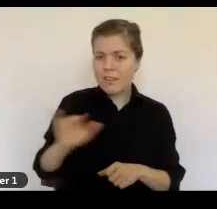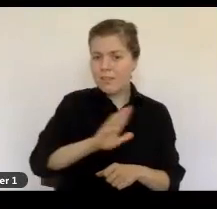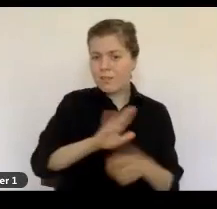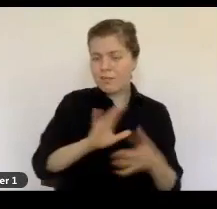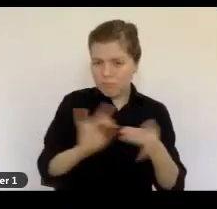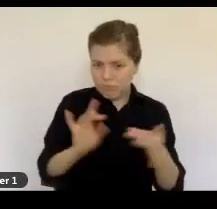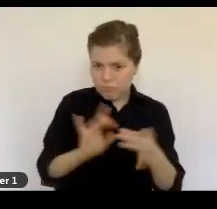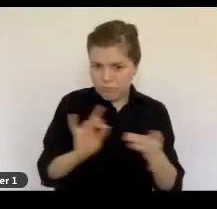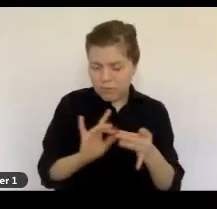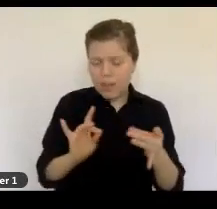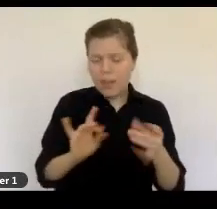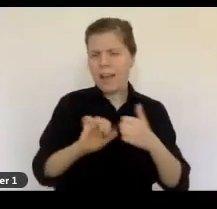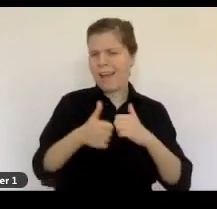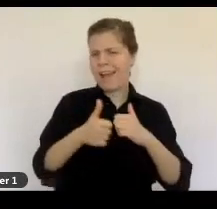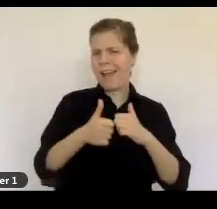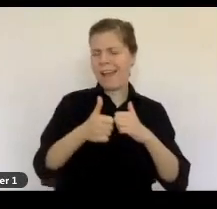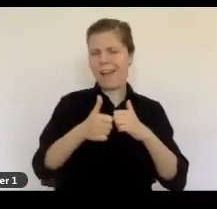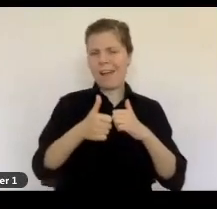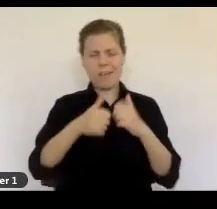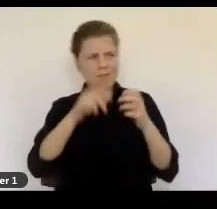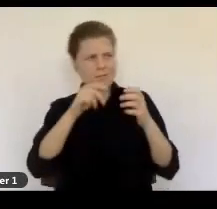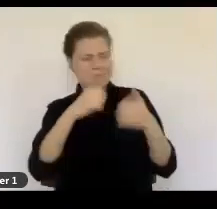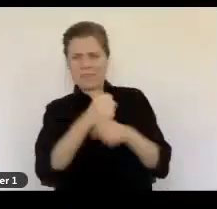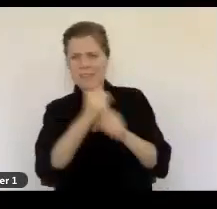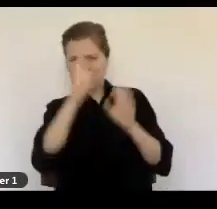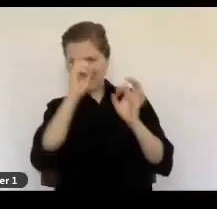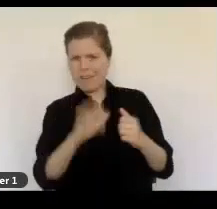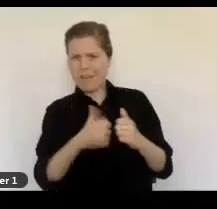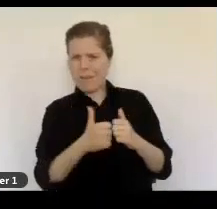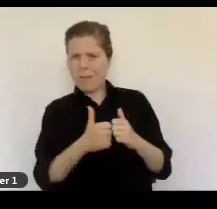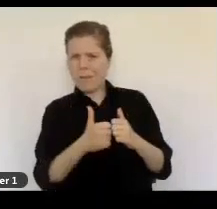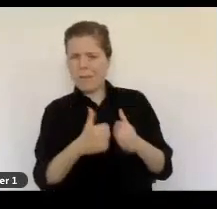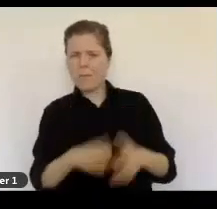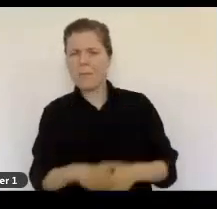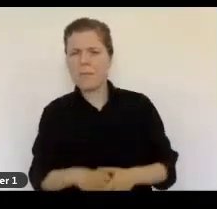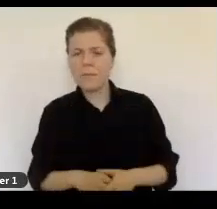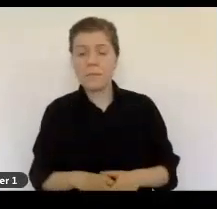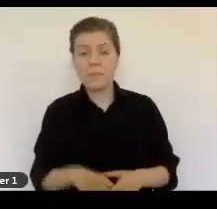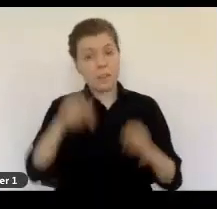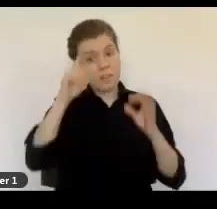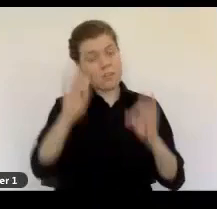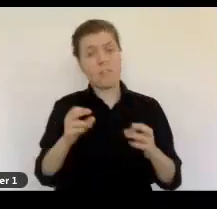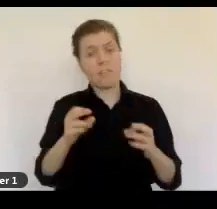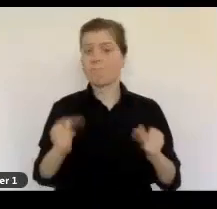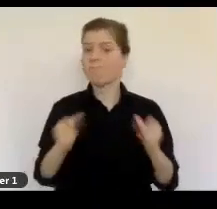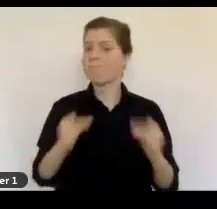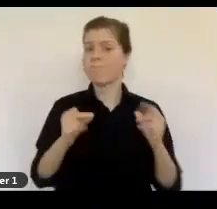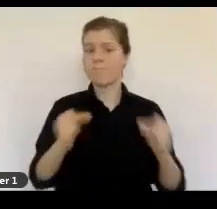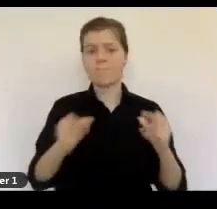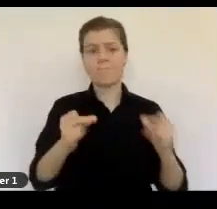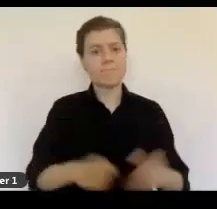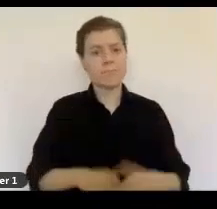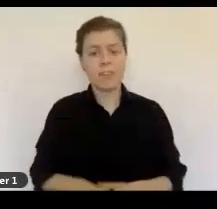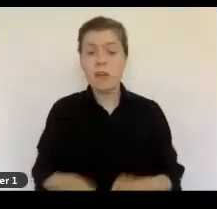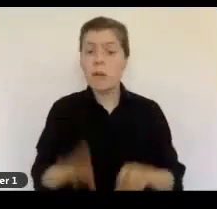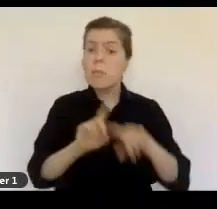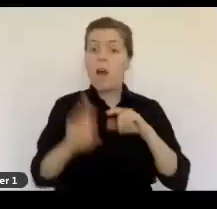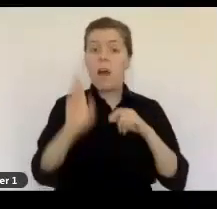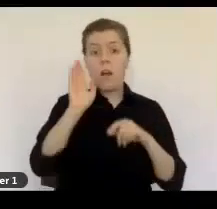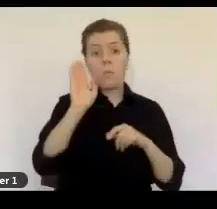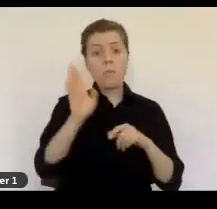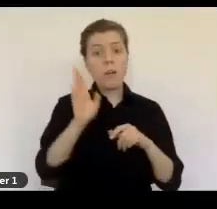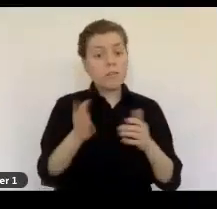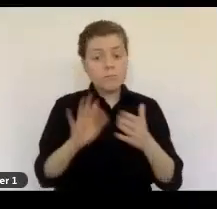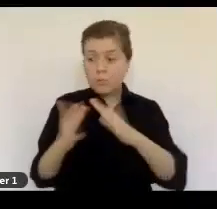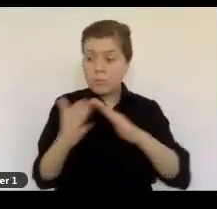to digital access, which Nellie spoke to earlier, and also transparency, really how decisions are getting made in this climate, especially